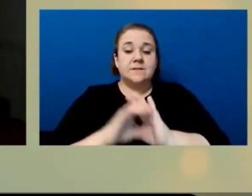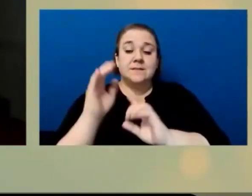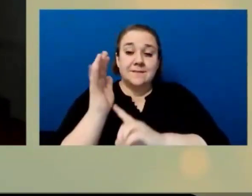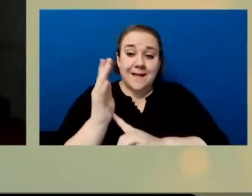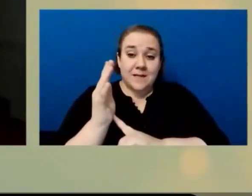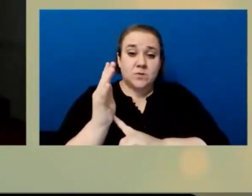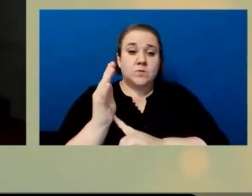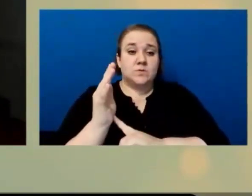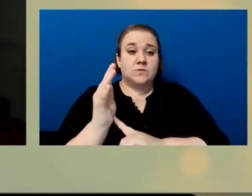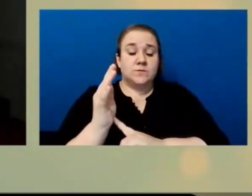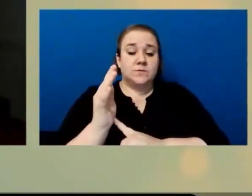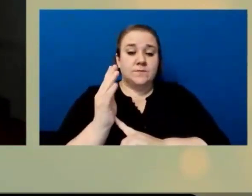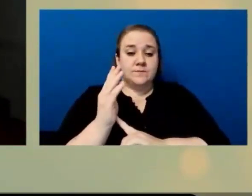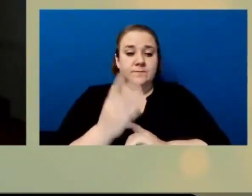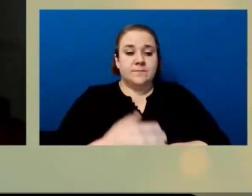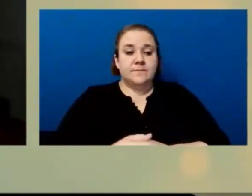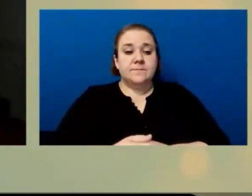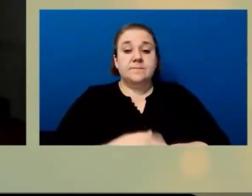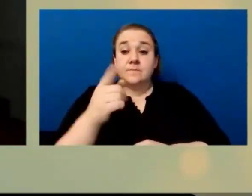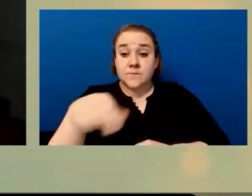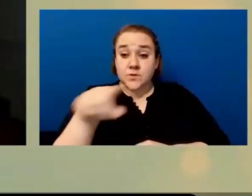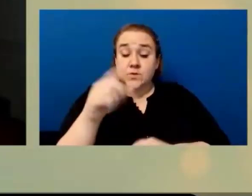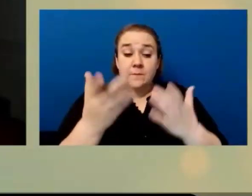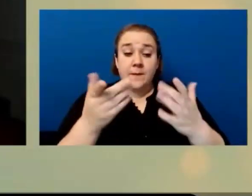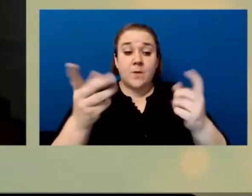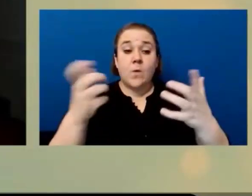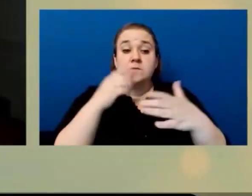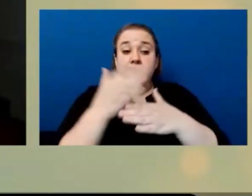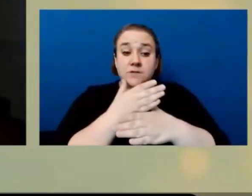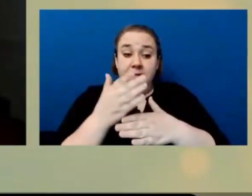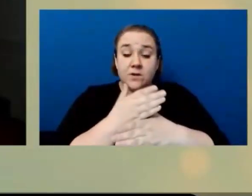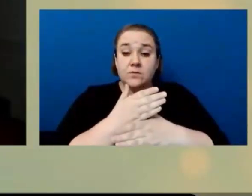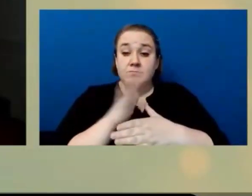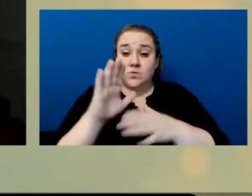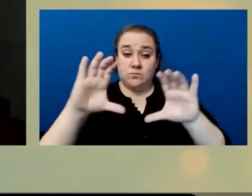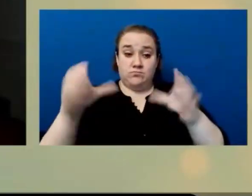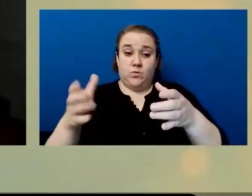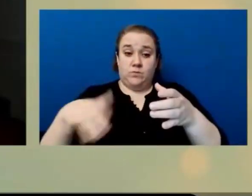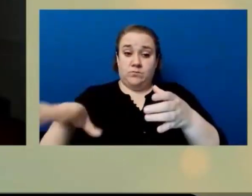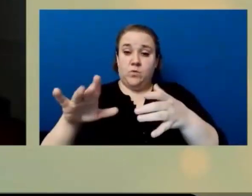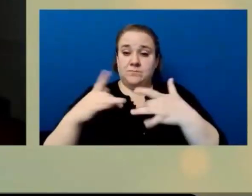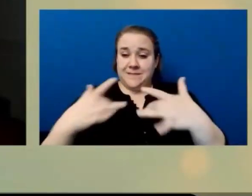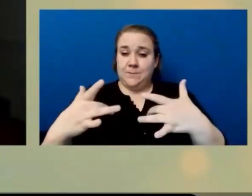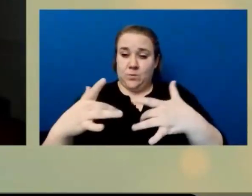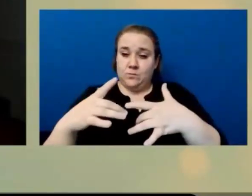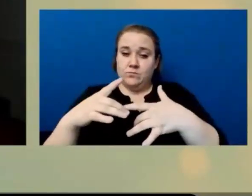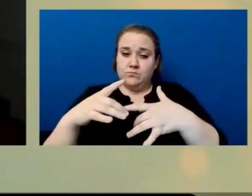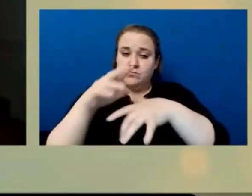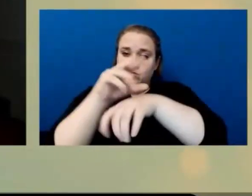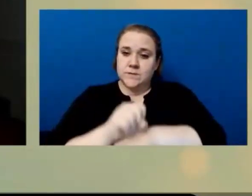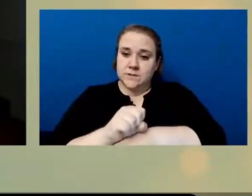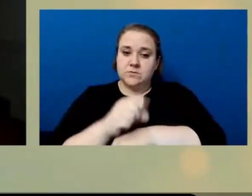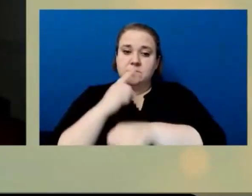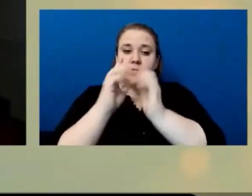on the screen. You may wish to share your congregation's usual rituals